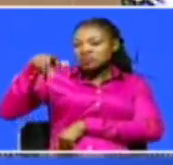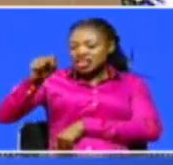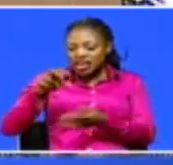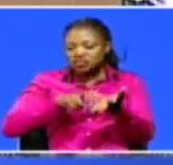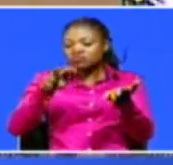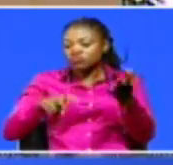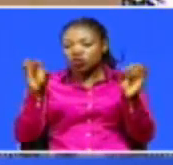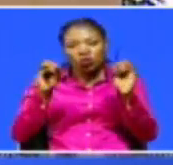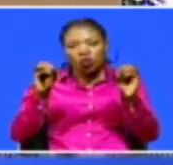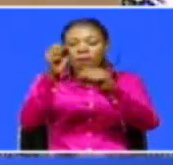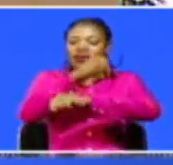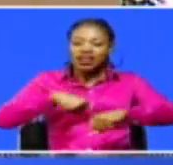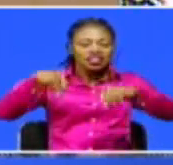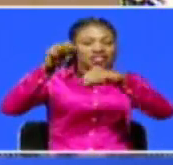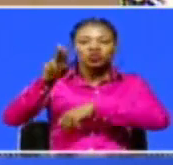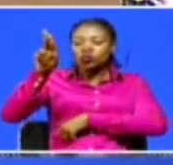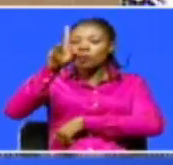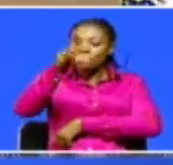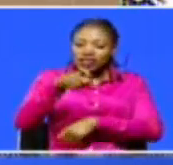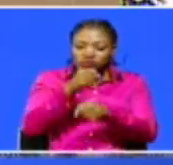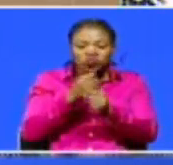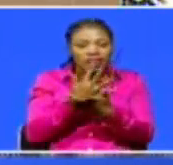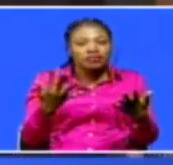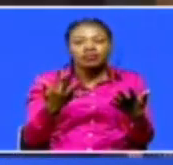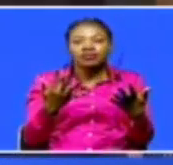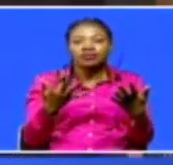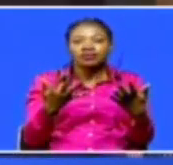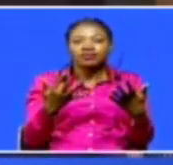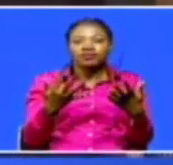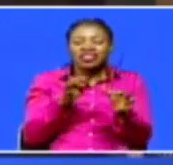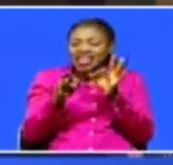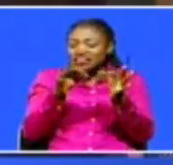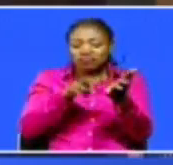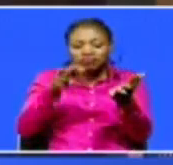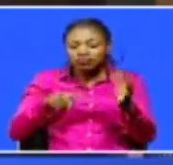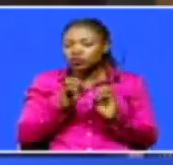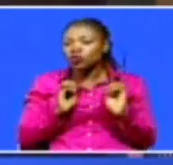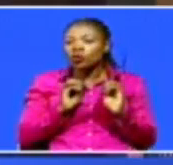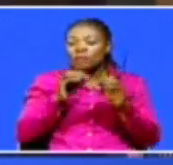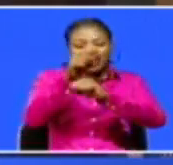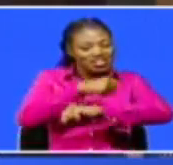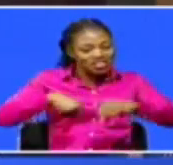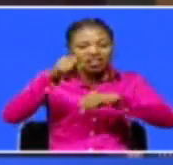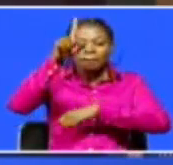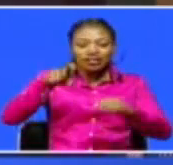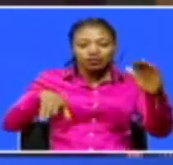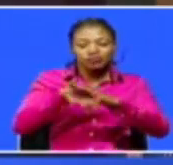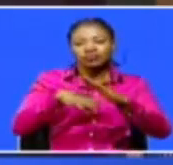step aside, the president should take action against them. And if you can't resign, the president must sack